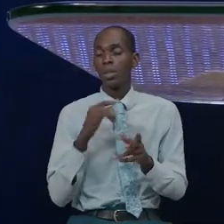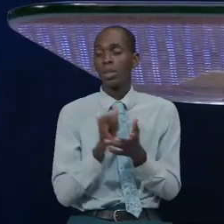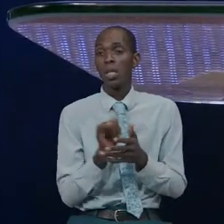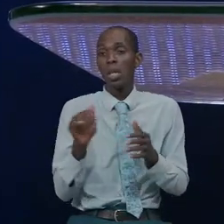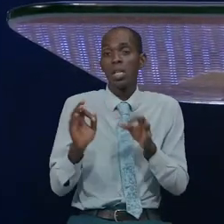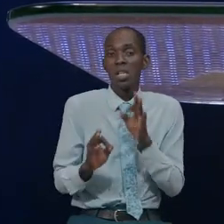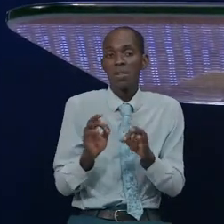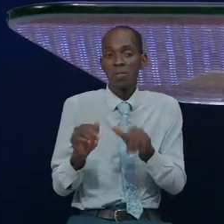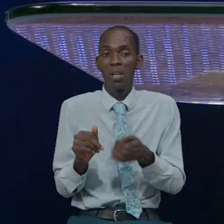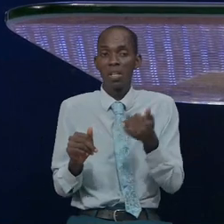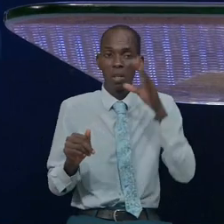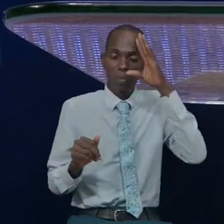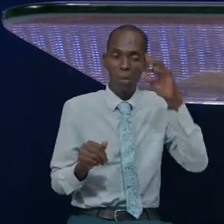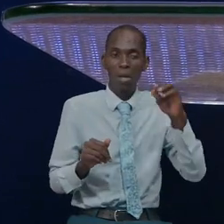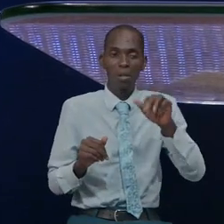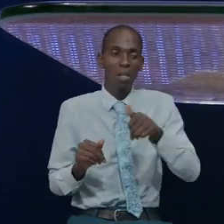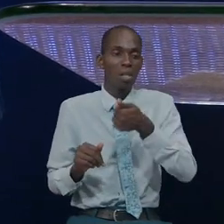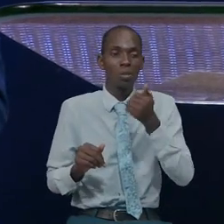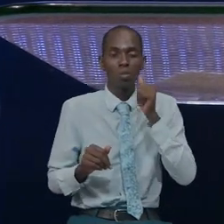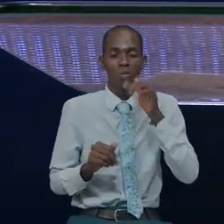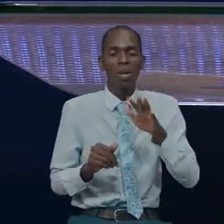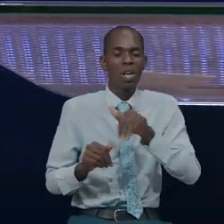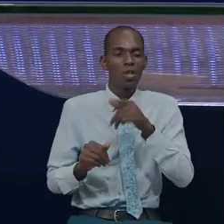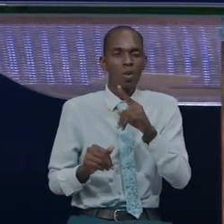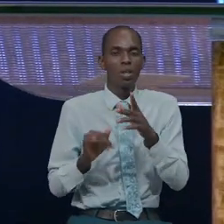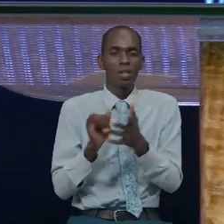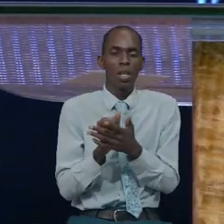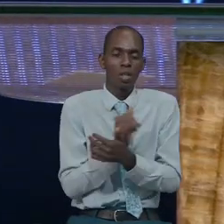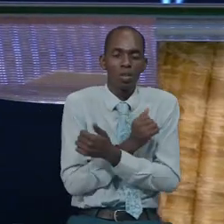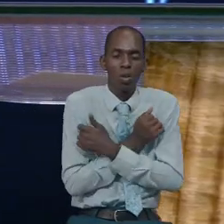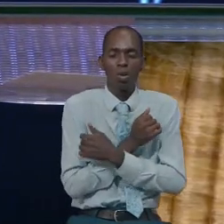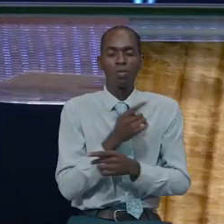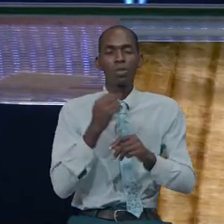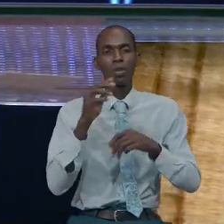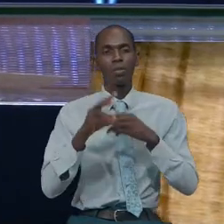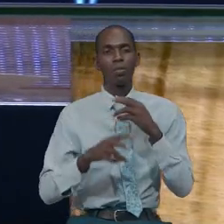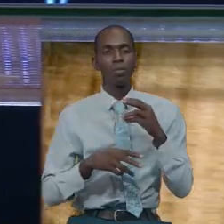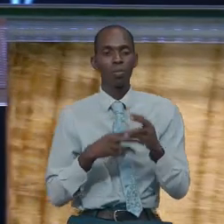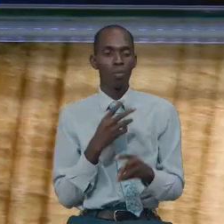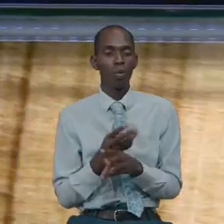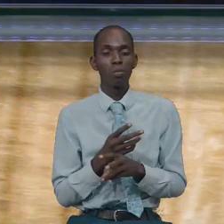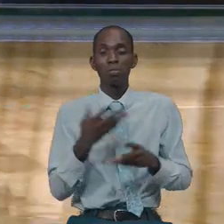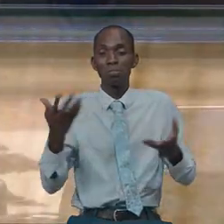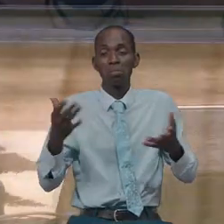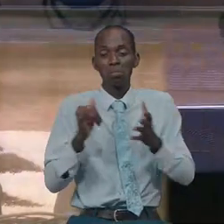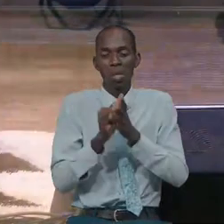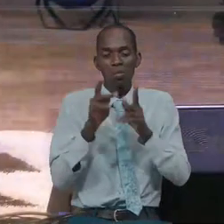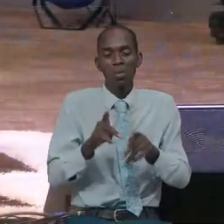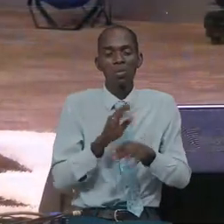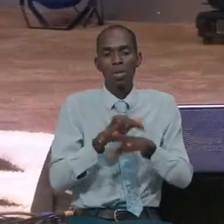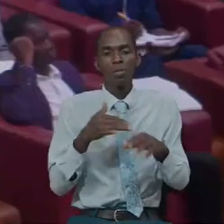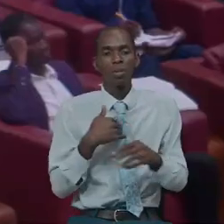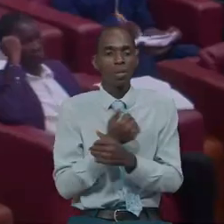If anyone loved the world, the love of the Father is not in him. Look at verse